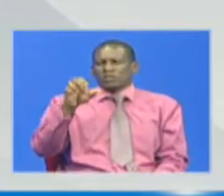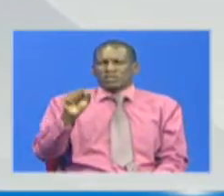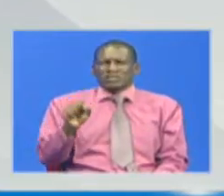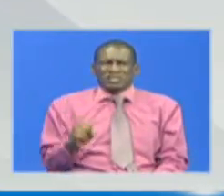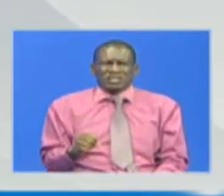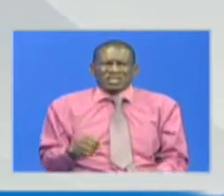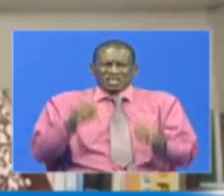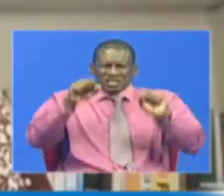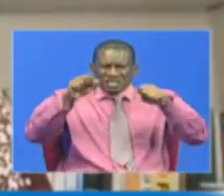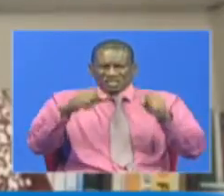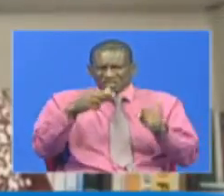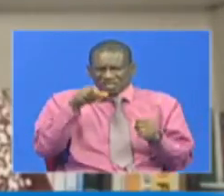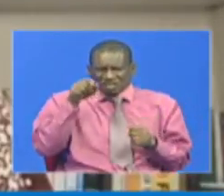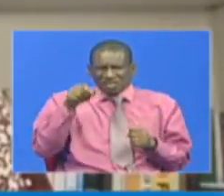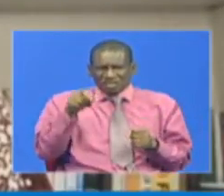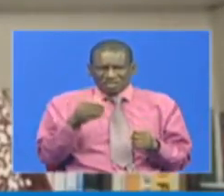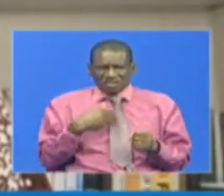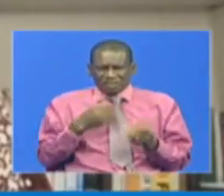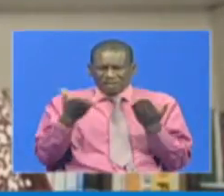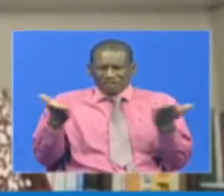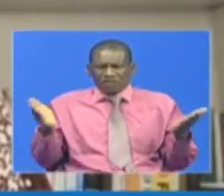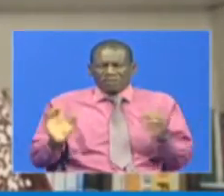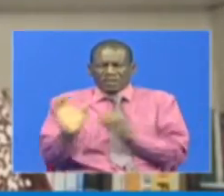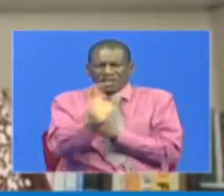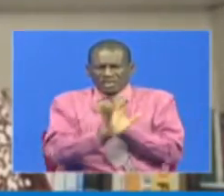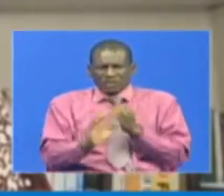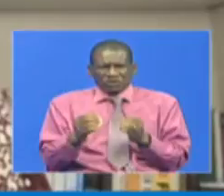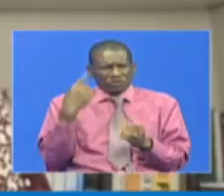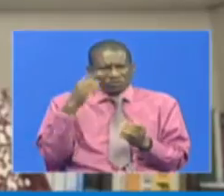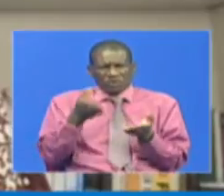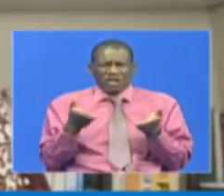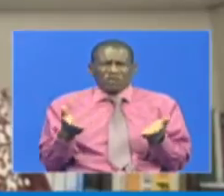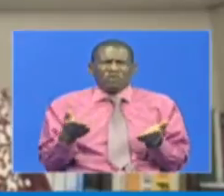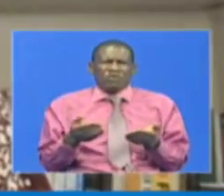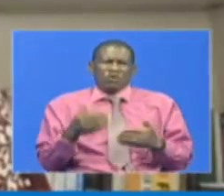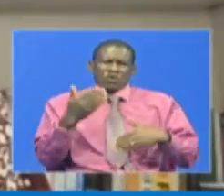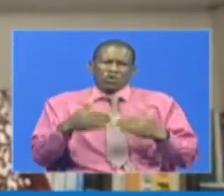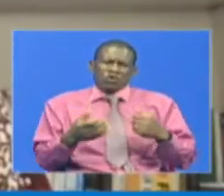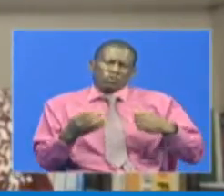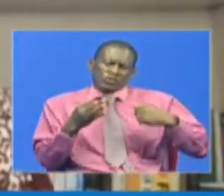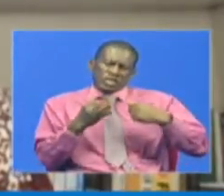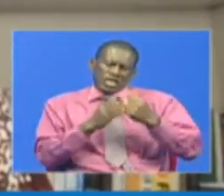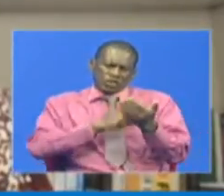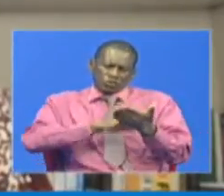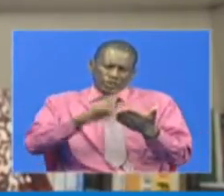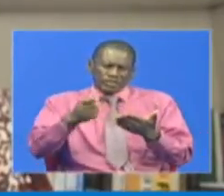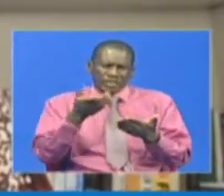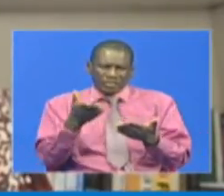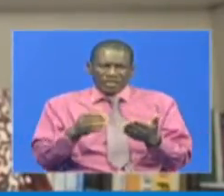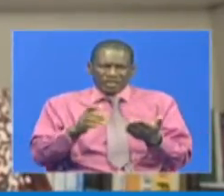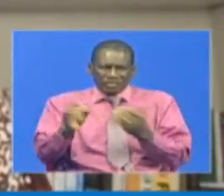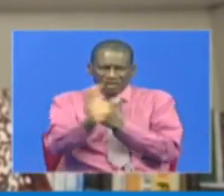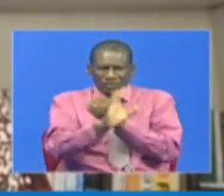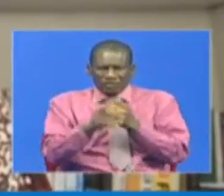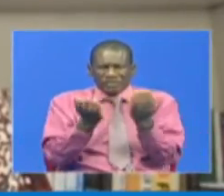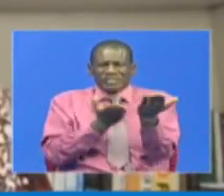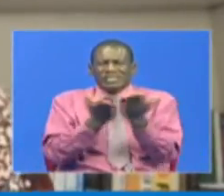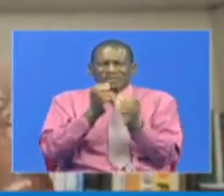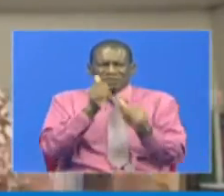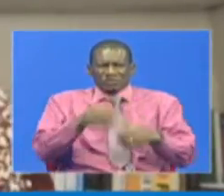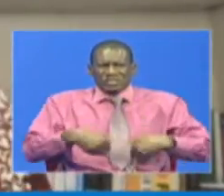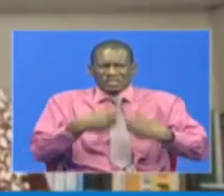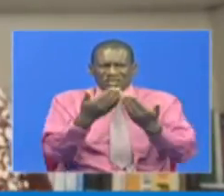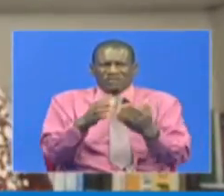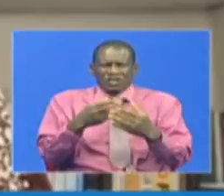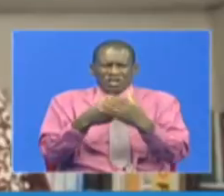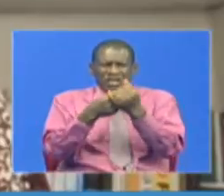Yes, because this has been available in the country for now nearly 8 weeks. And it's a service that's provided in